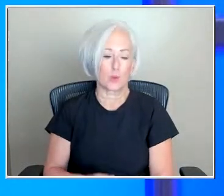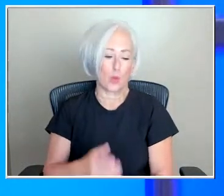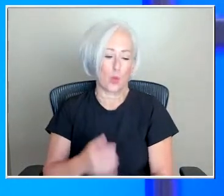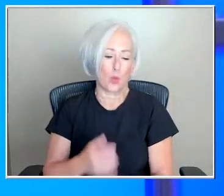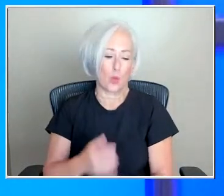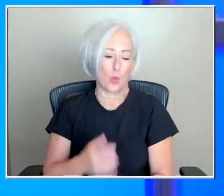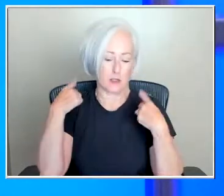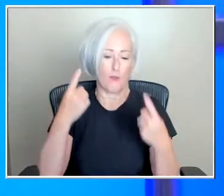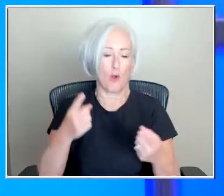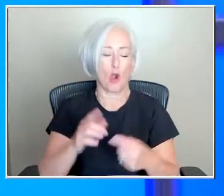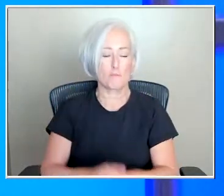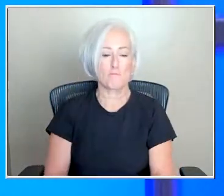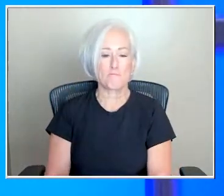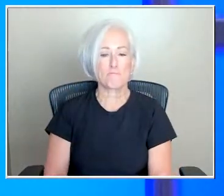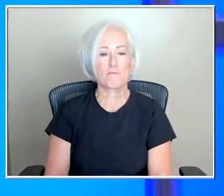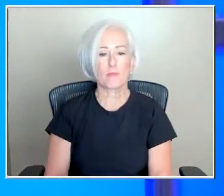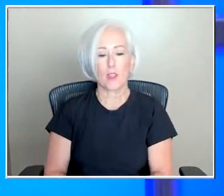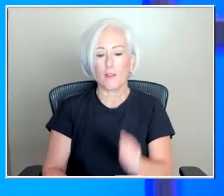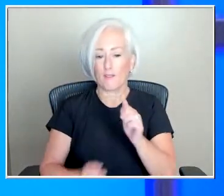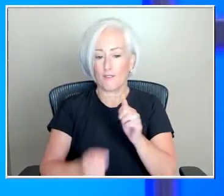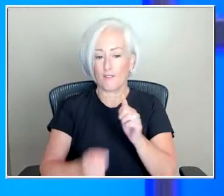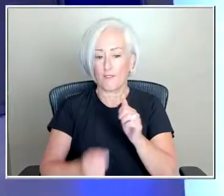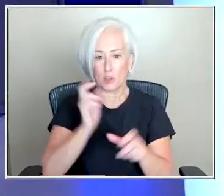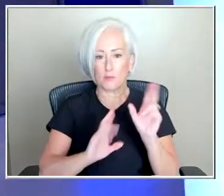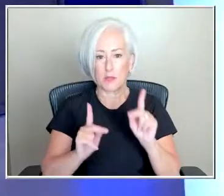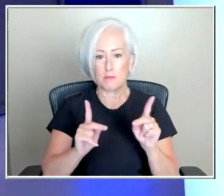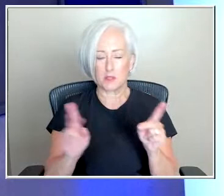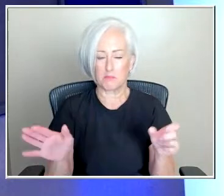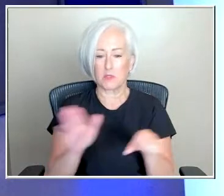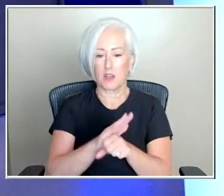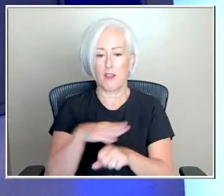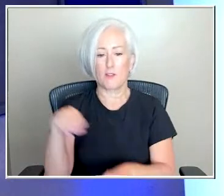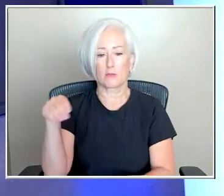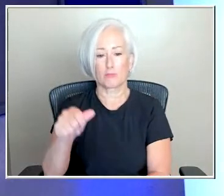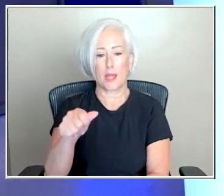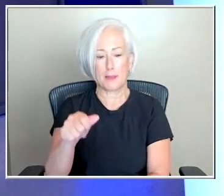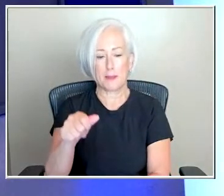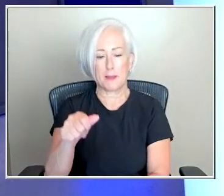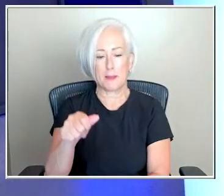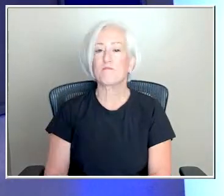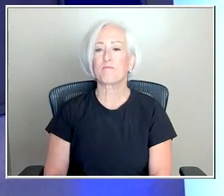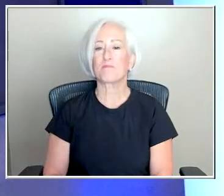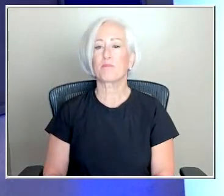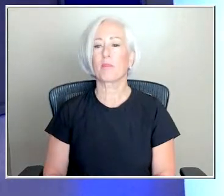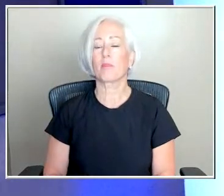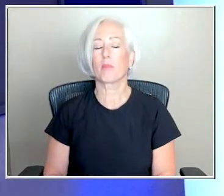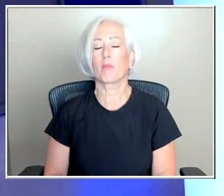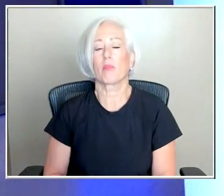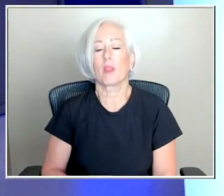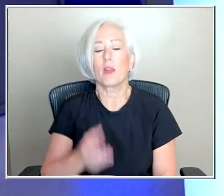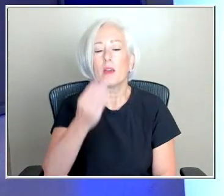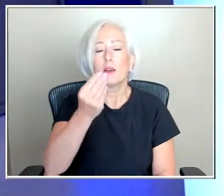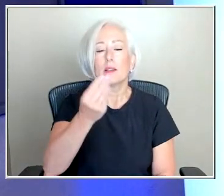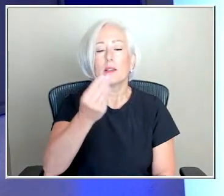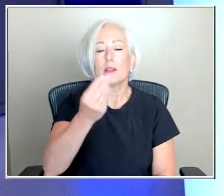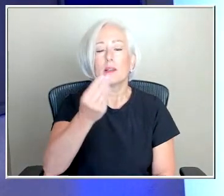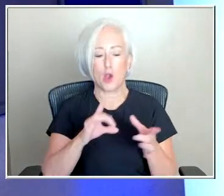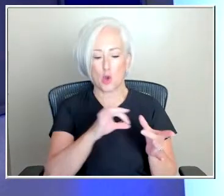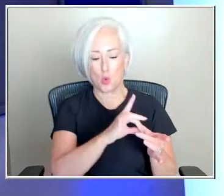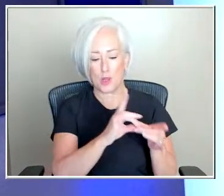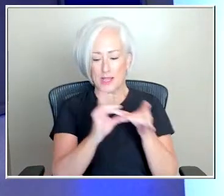that. So for most people, it is a covered benefit. Aaron wants to know, just talk about the relation between essential tremor and